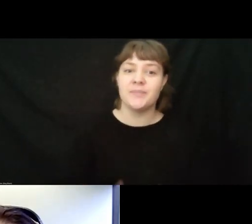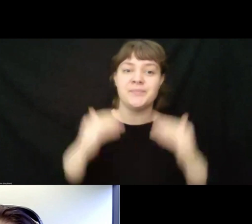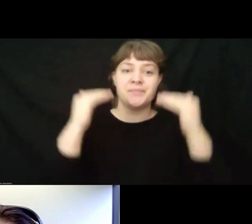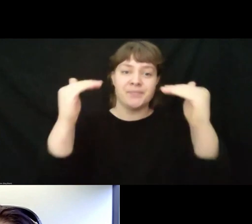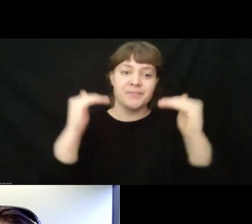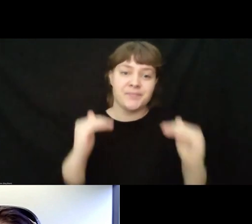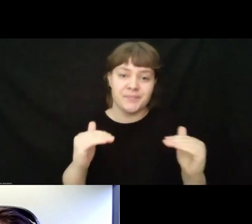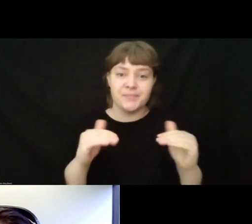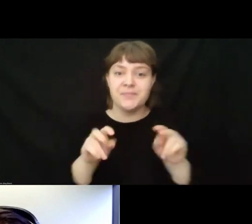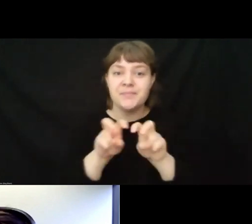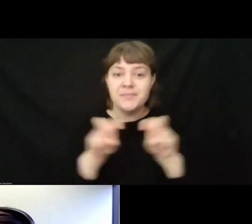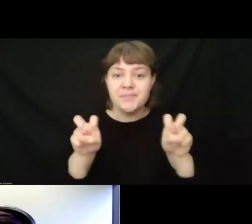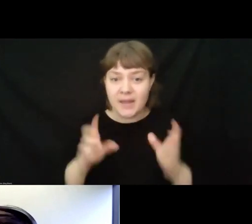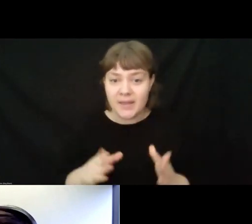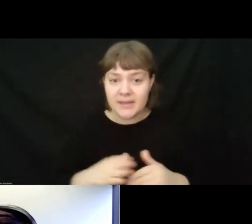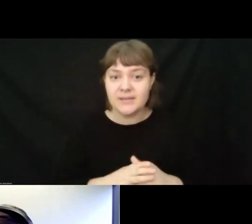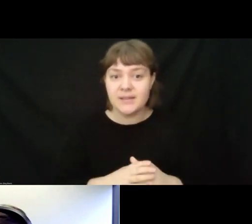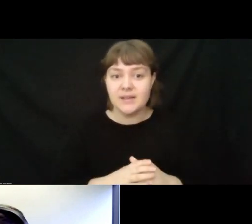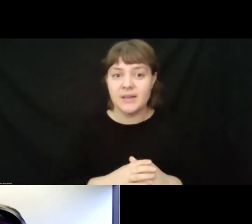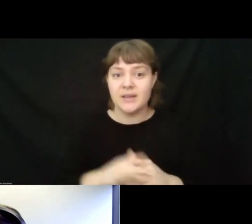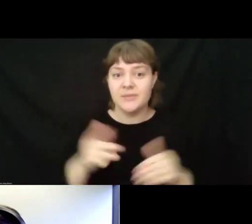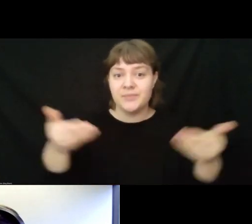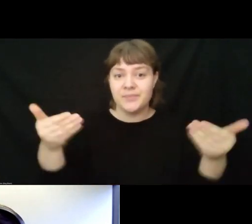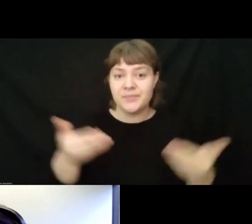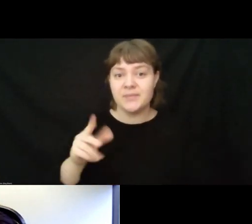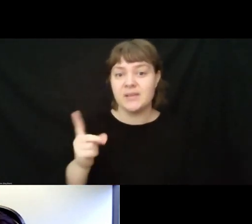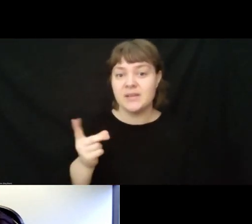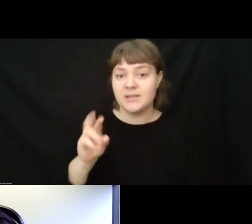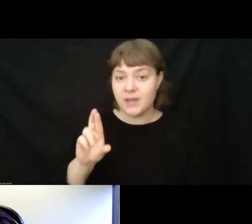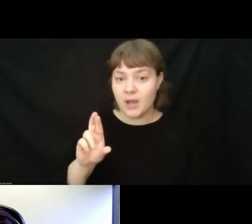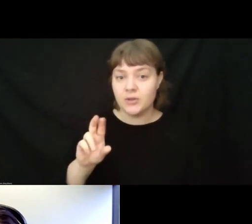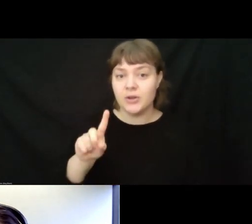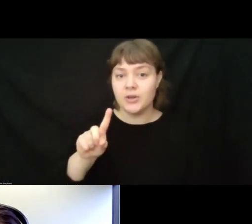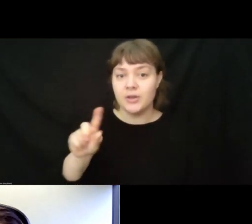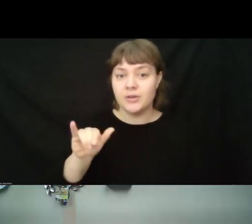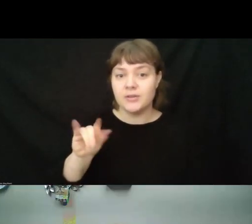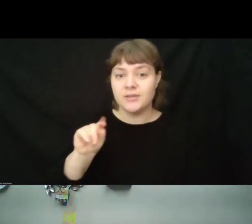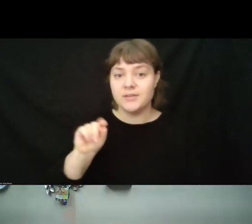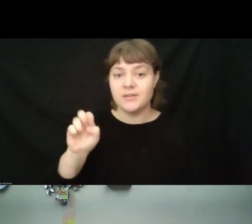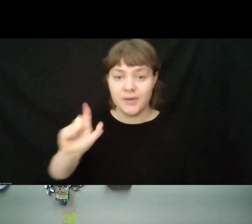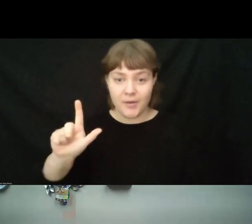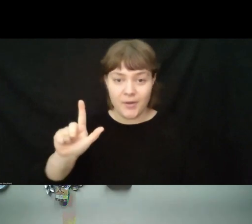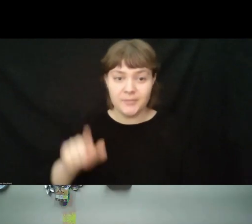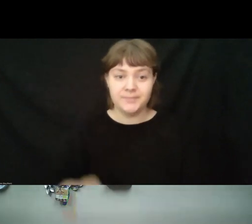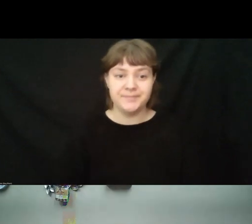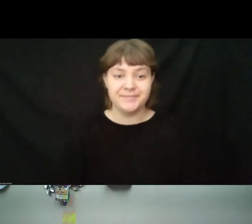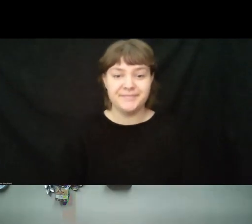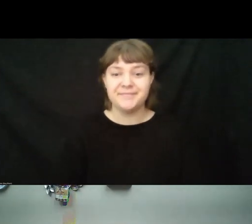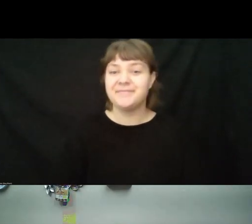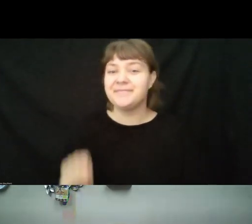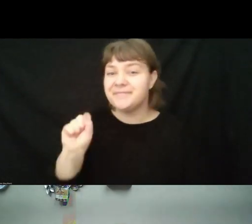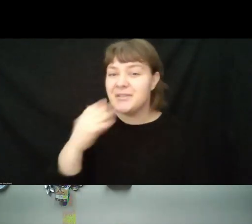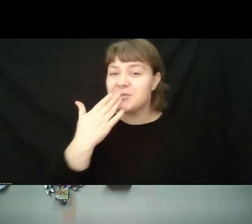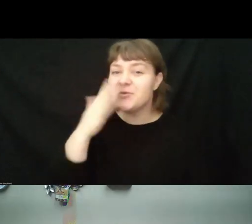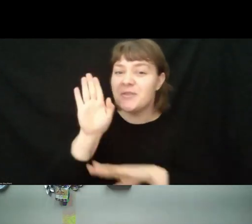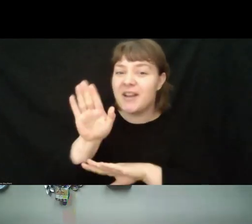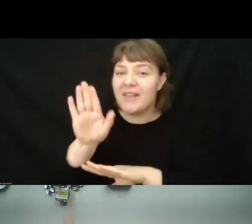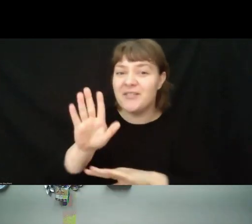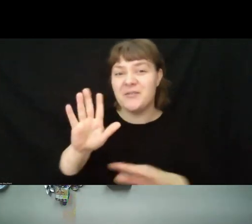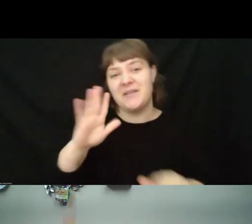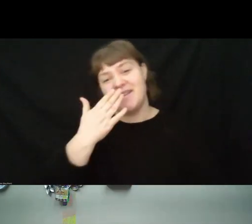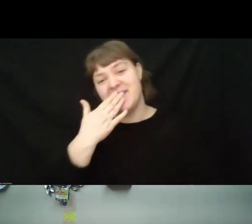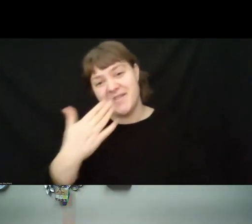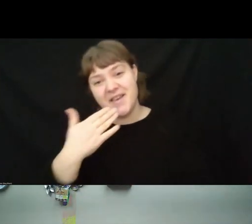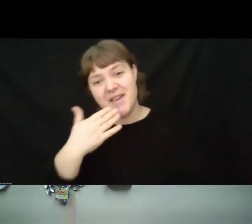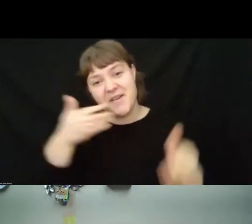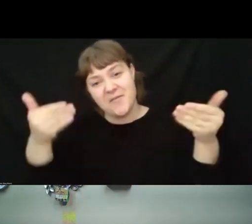next panelist to introduce Dr. Zittel. Yes, Welcome. good afternoon. Thank you for having